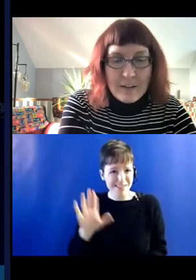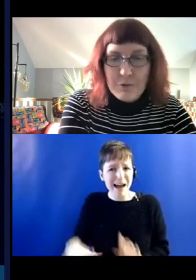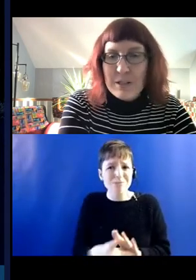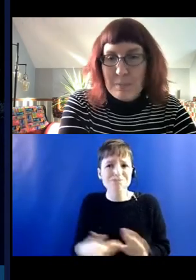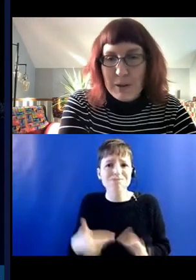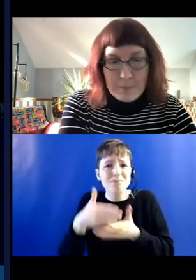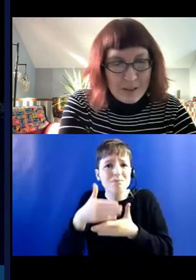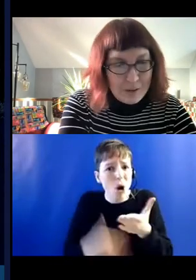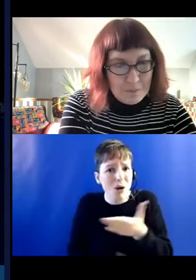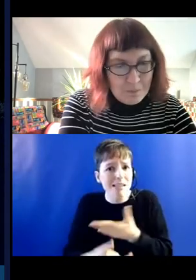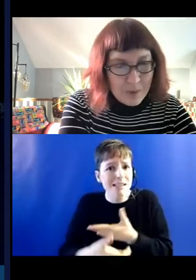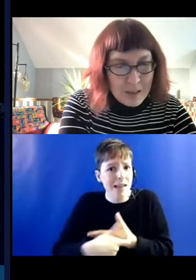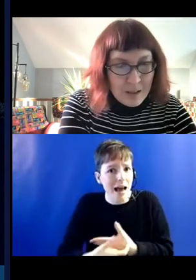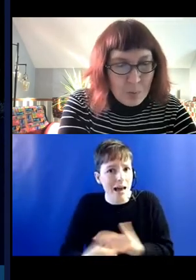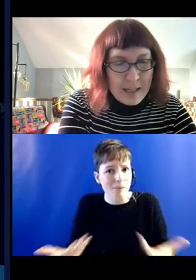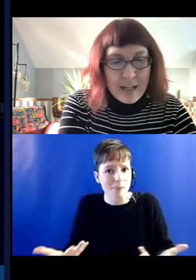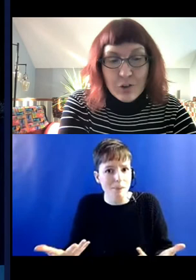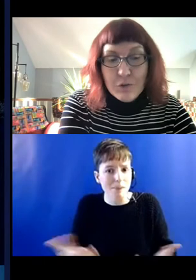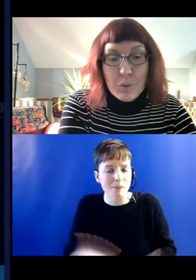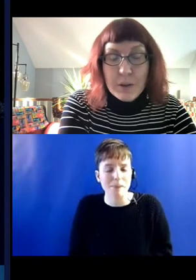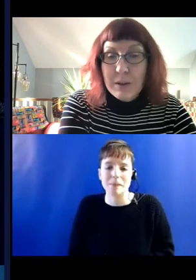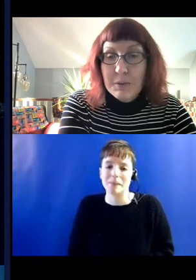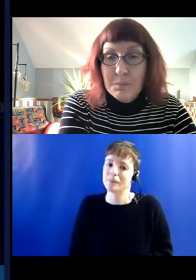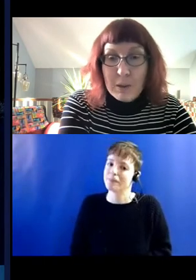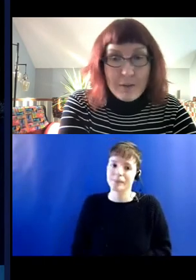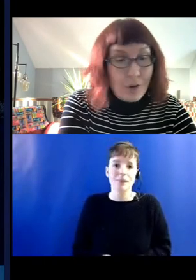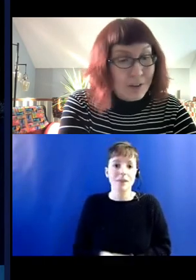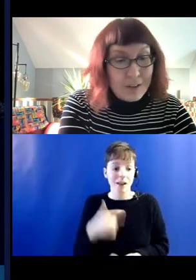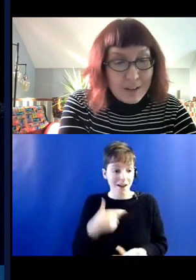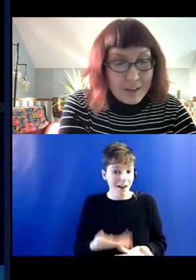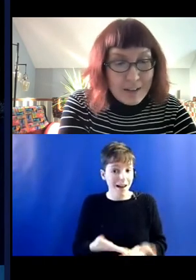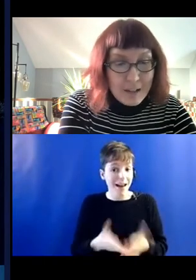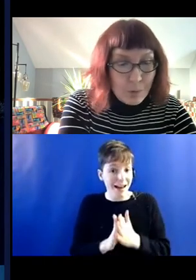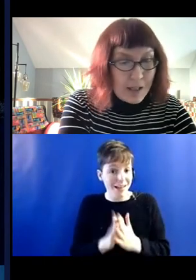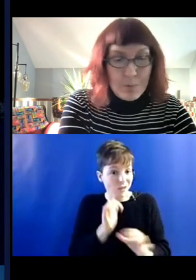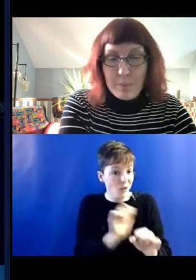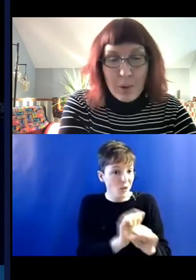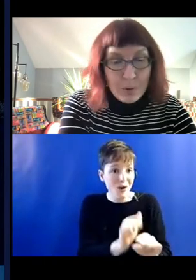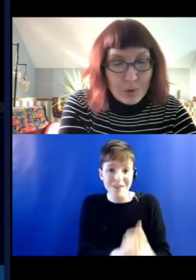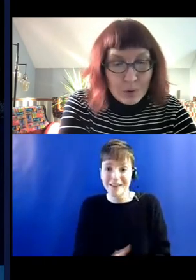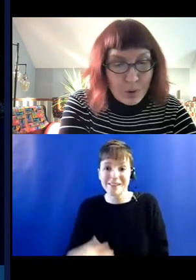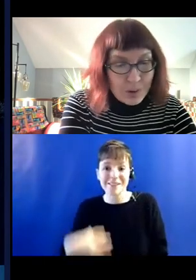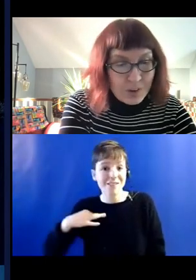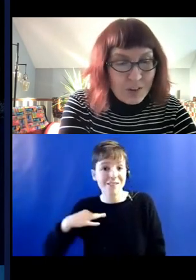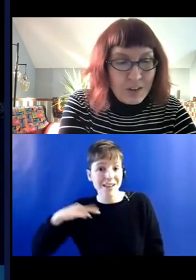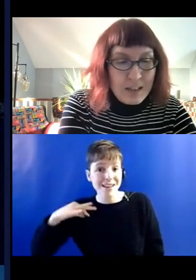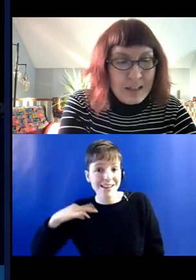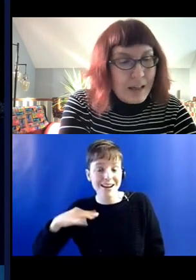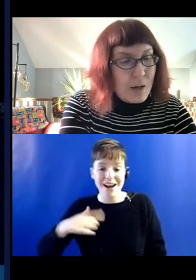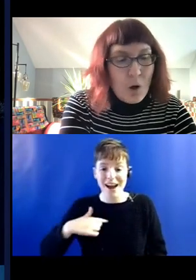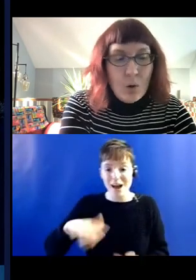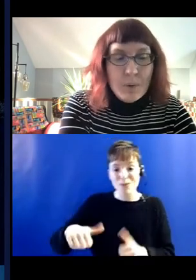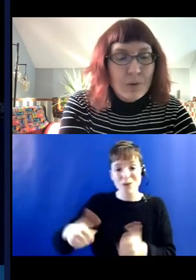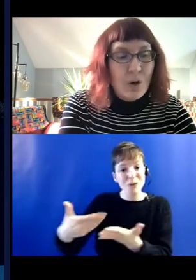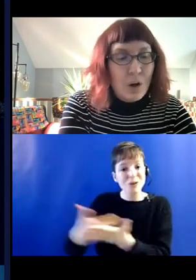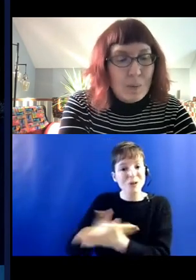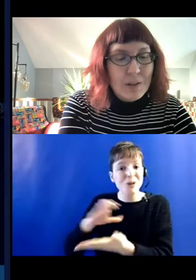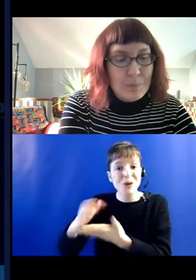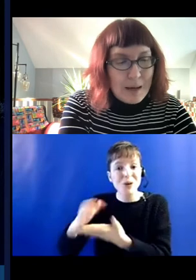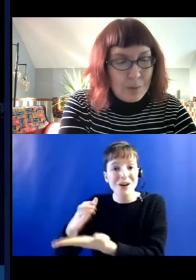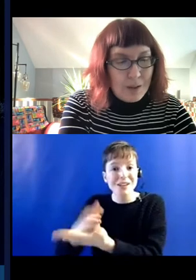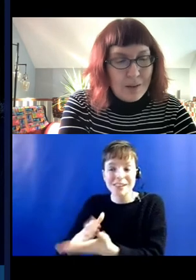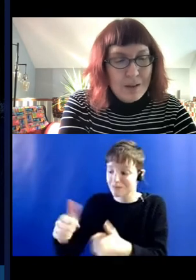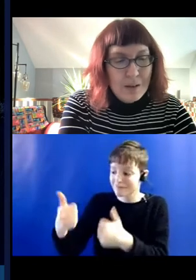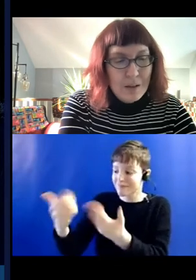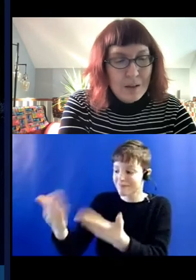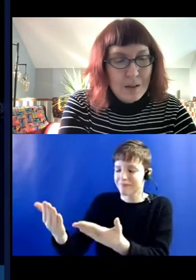in every department. When I ask for work, when I volunteer, when I propose new courses, I am almost always